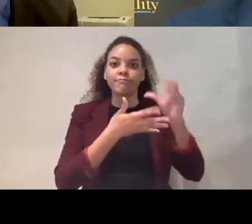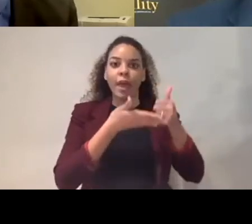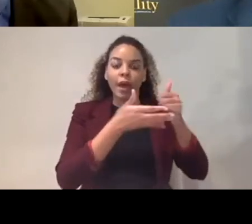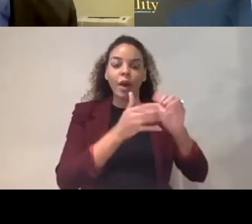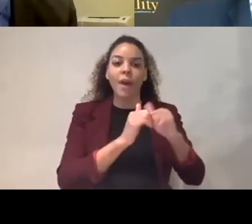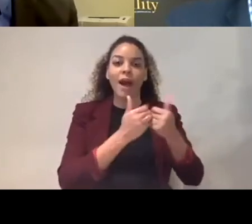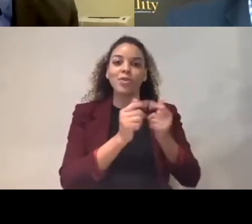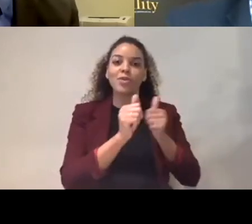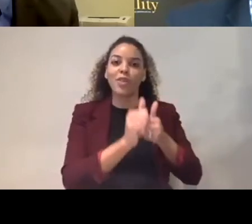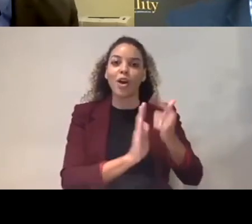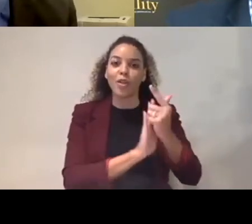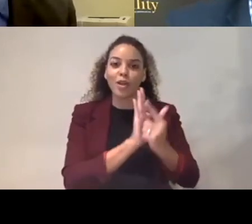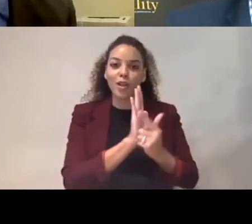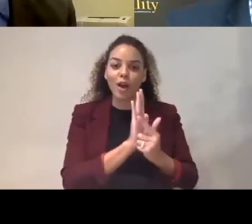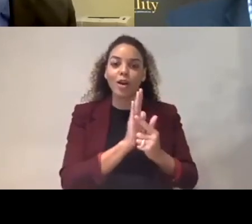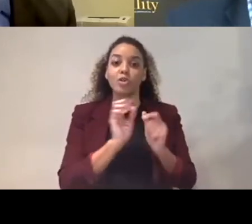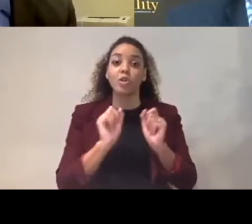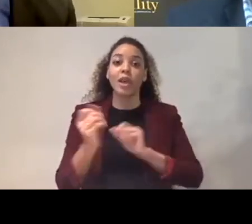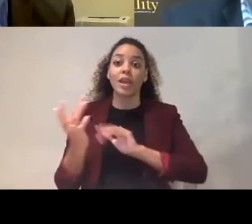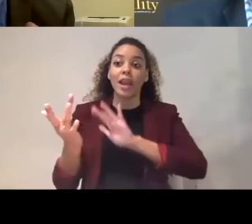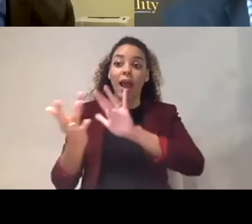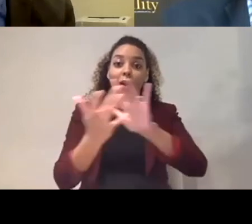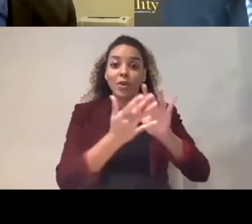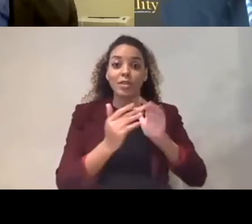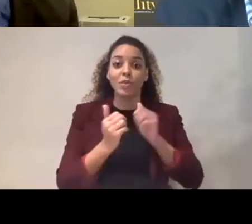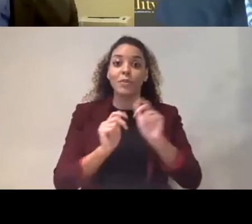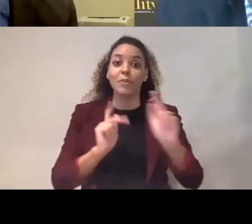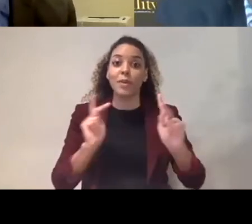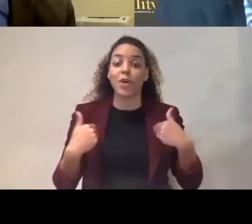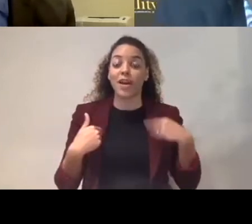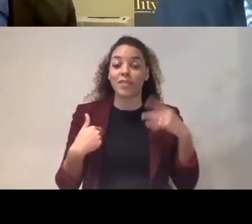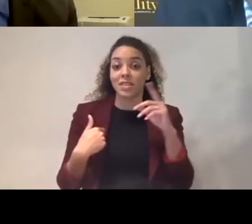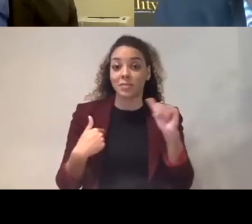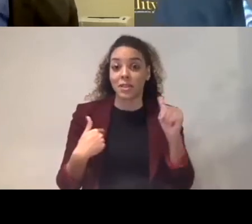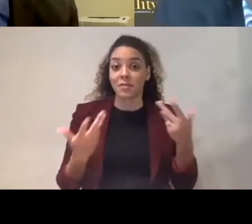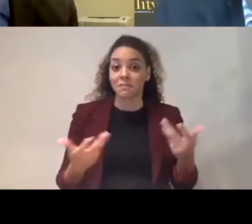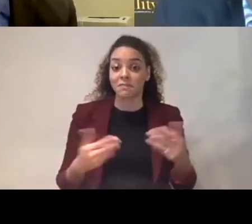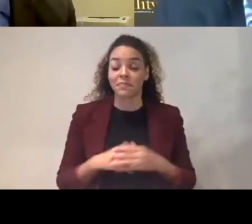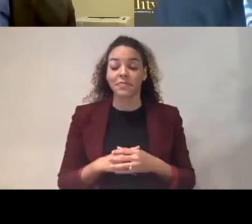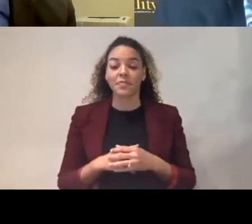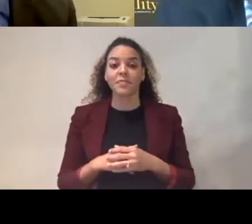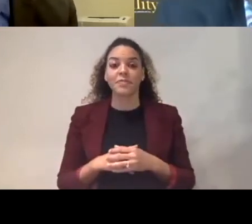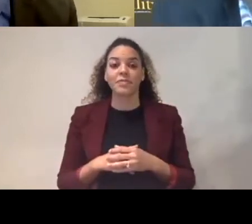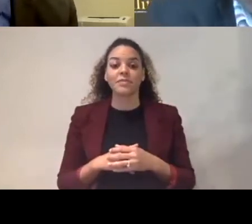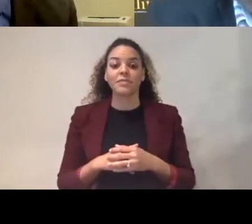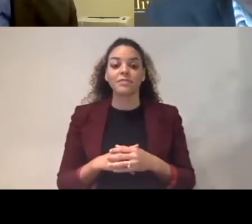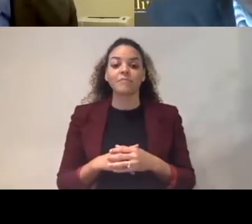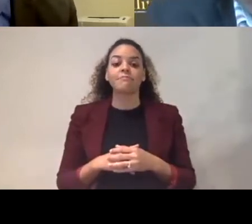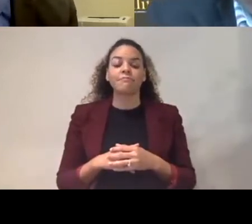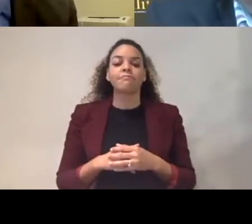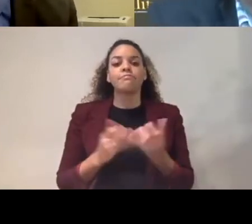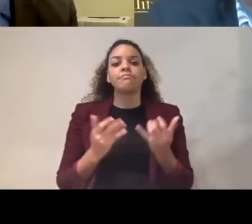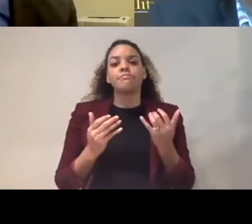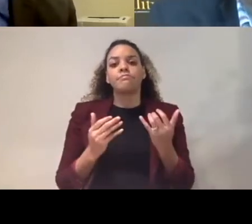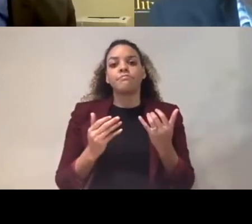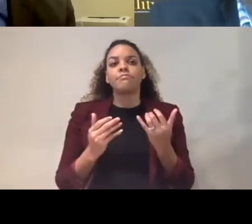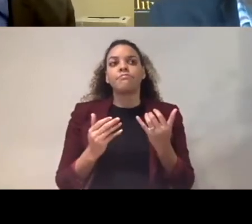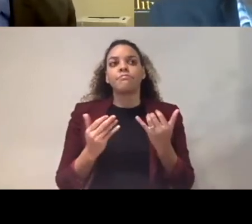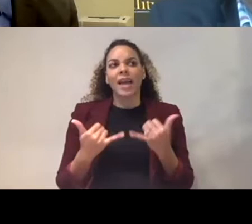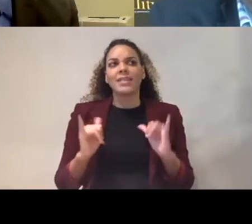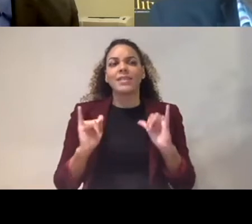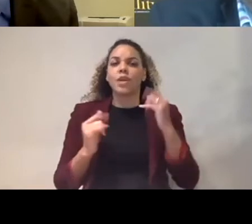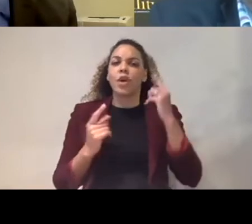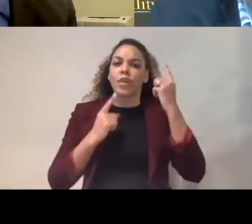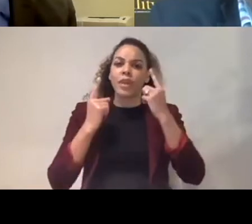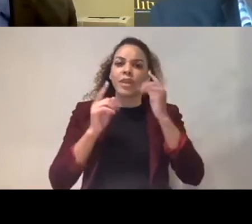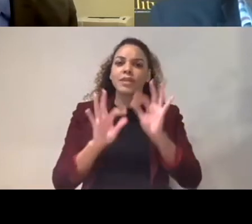doing outreach to individuals with disabilities. Now, having said all that, I still would say that we have to be keenly aware as